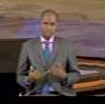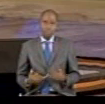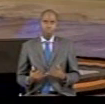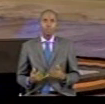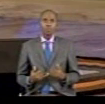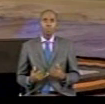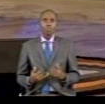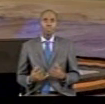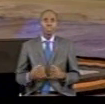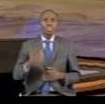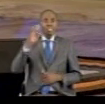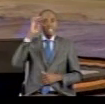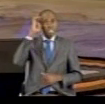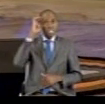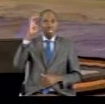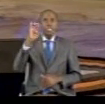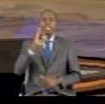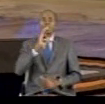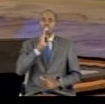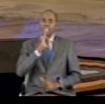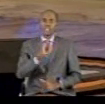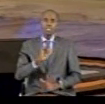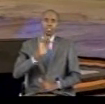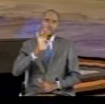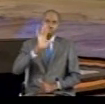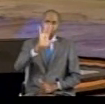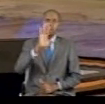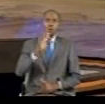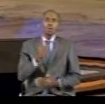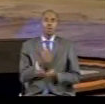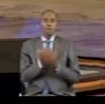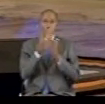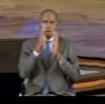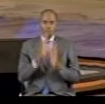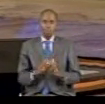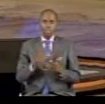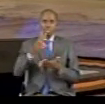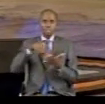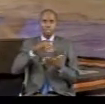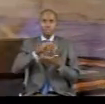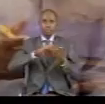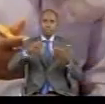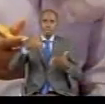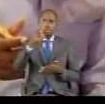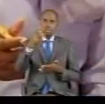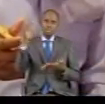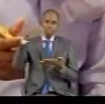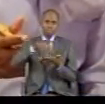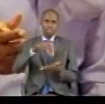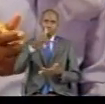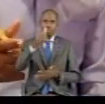he is your helper. Verse 6, 1, 2, 3, go.